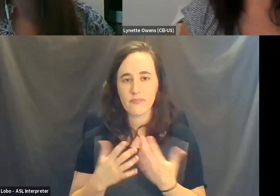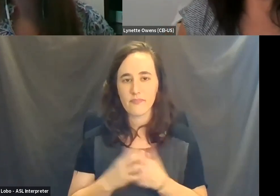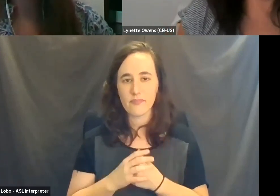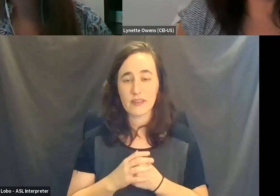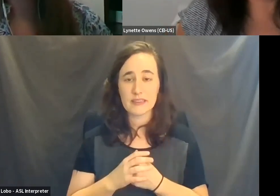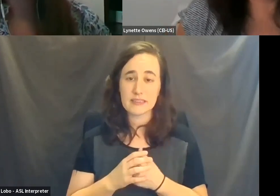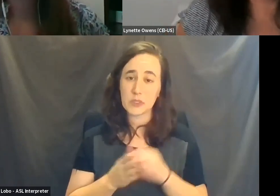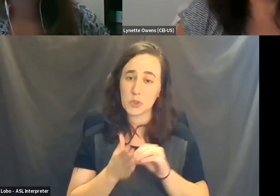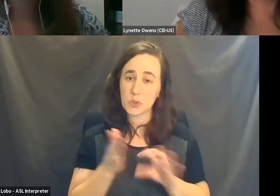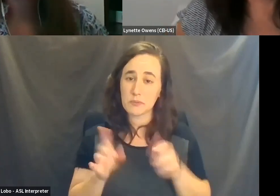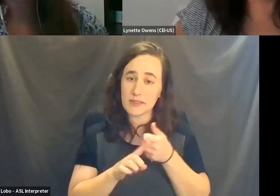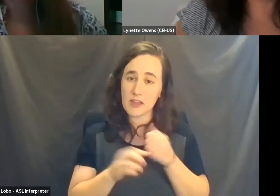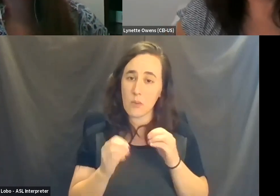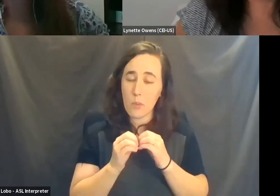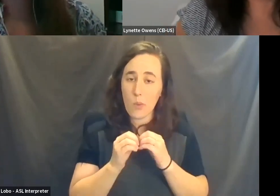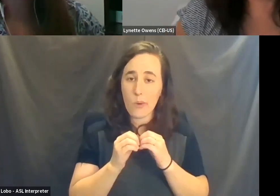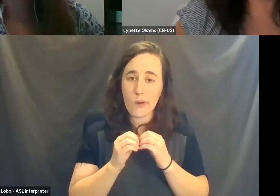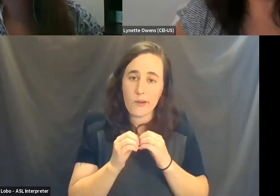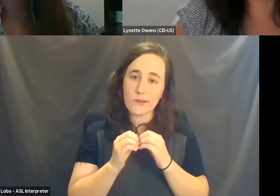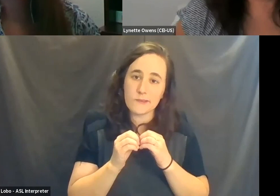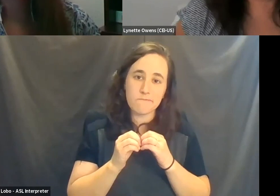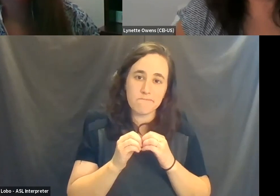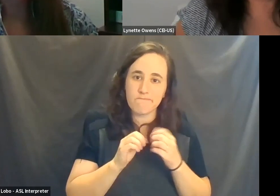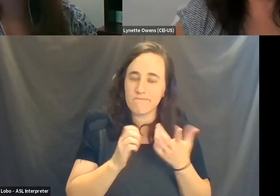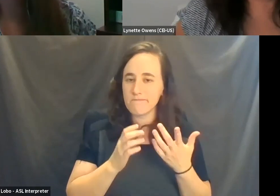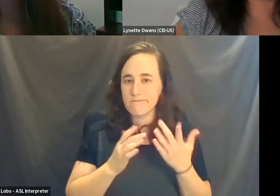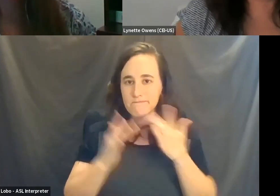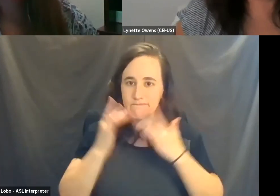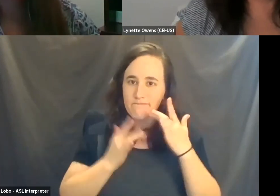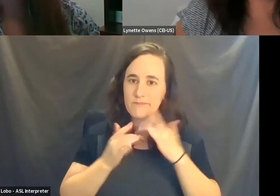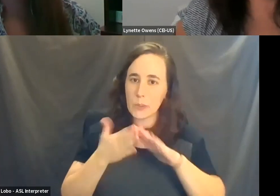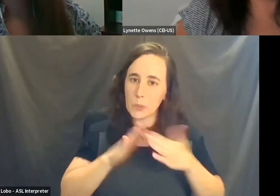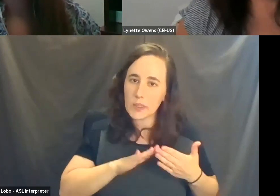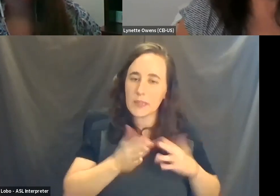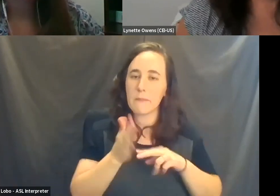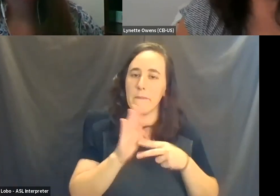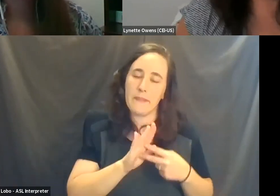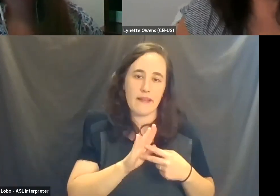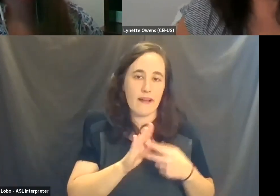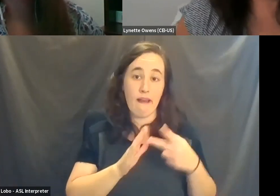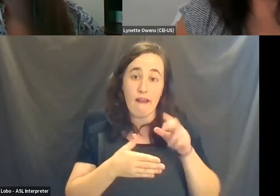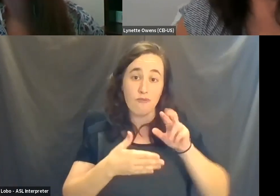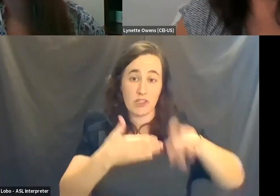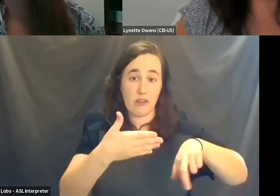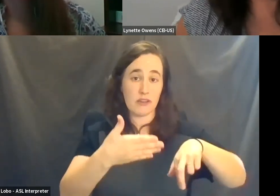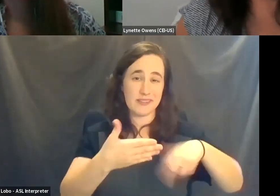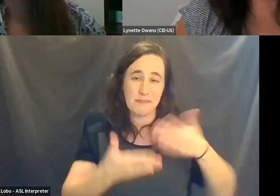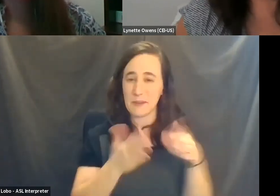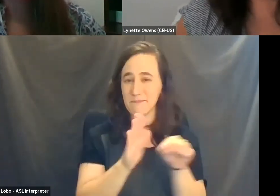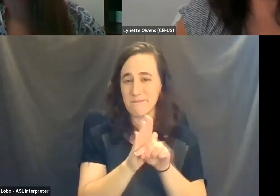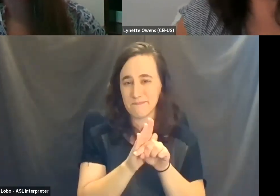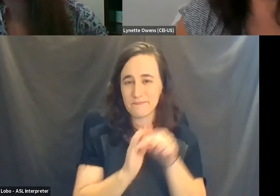disadvantaged communities are highest risk of a lot of negative outcomes. That's unfortunately